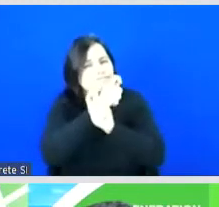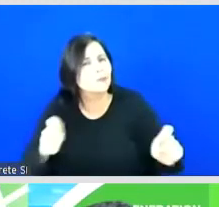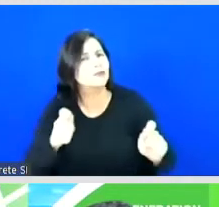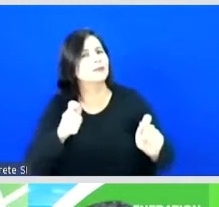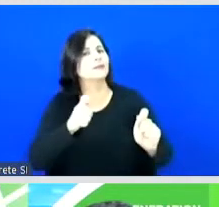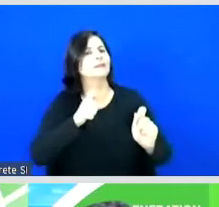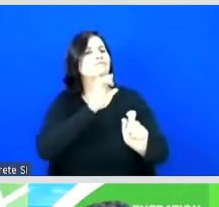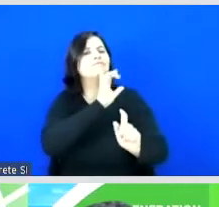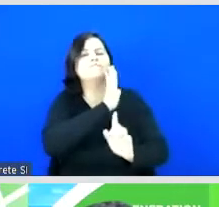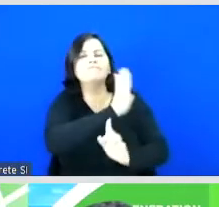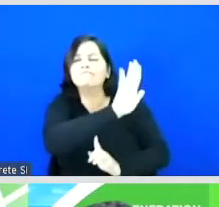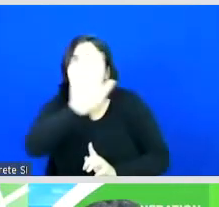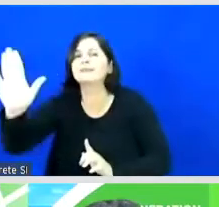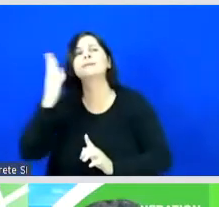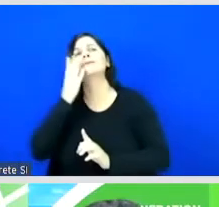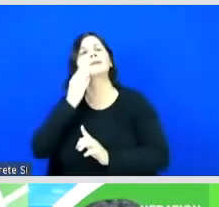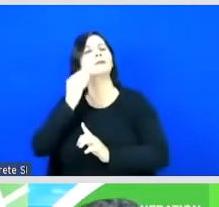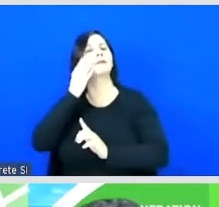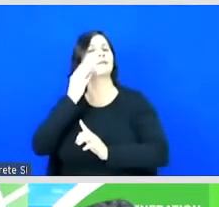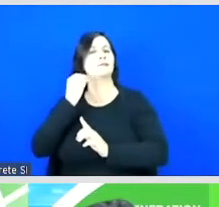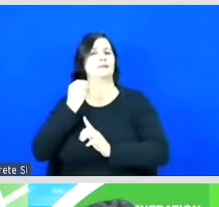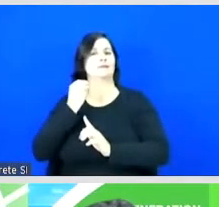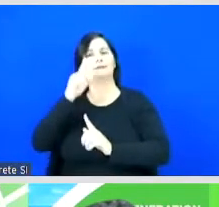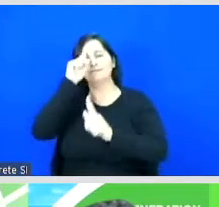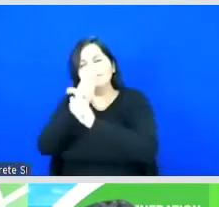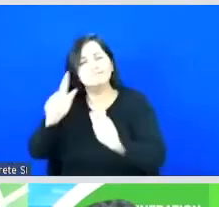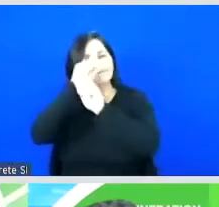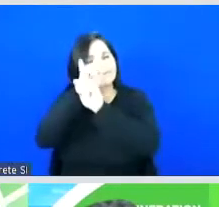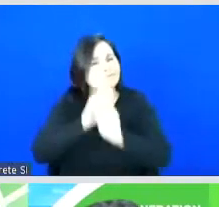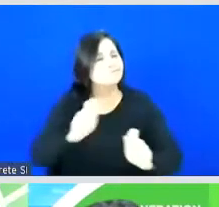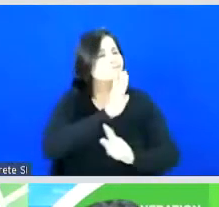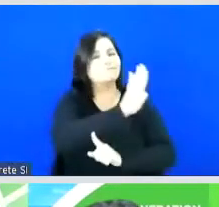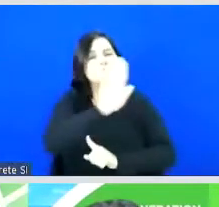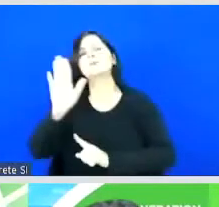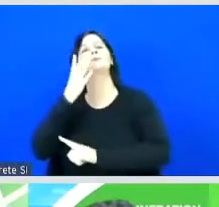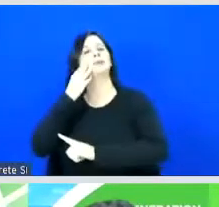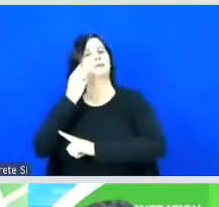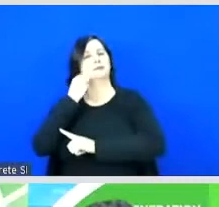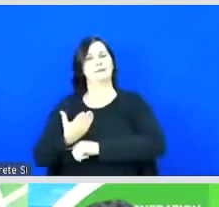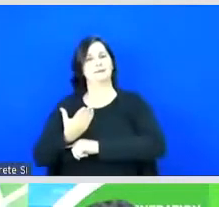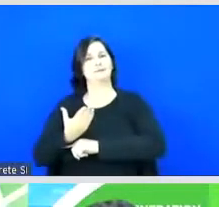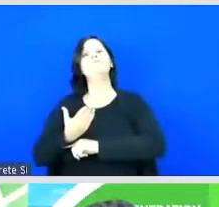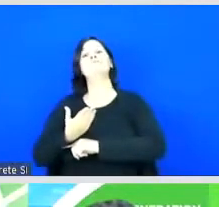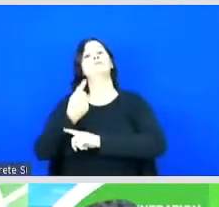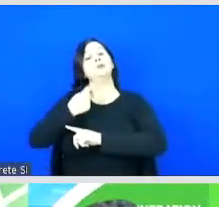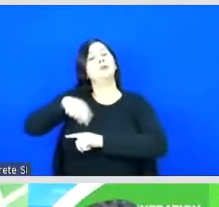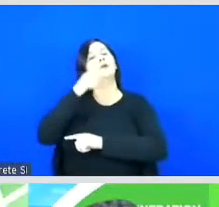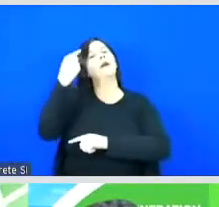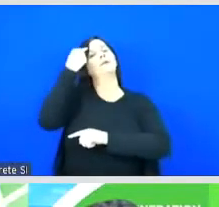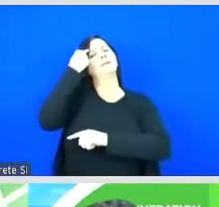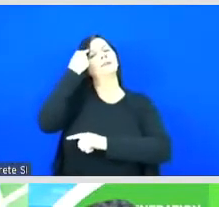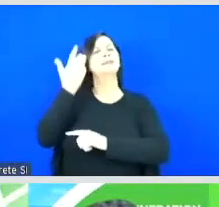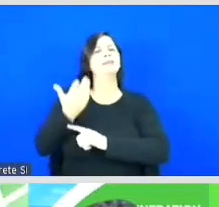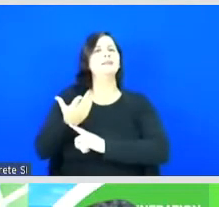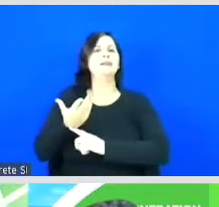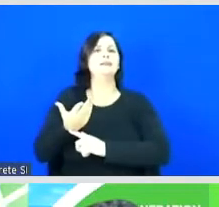go unused, because then we will really waste a lot of ideas and knowledge. And we